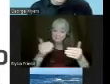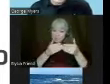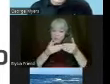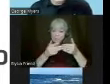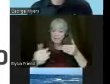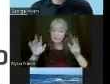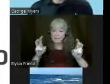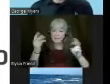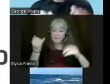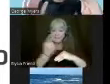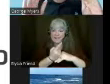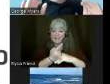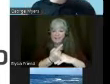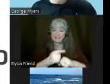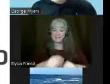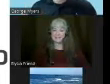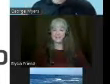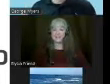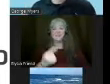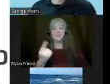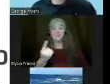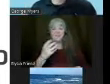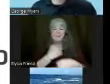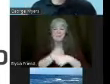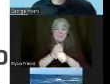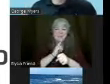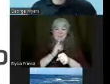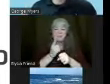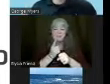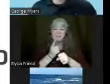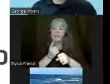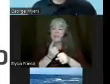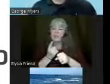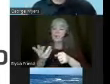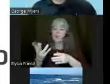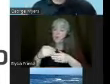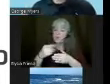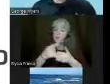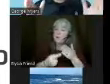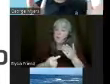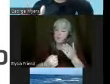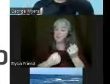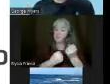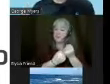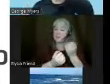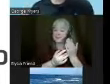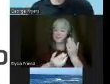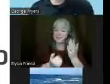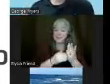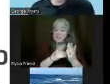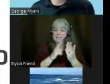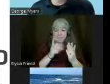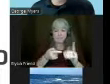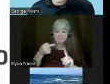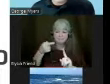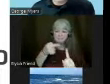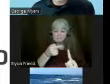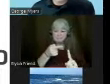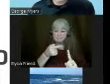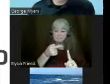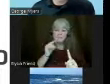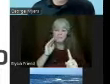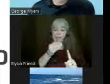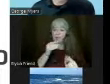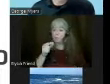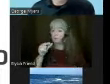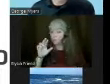topic for today, we just want to make sure that we're covering what supportive tech is, again, because this is really central to the mission of our grant